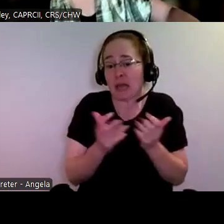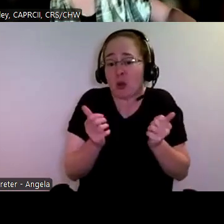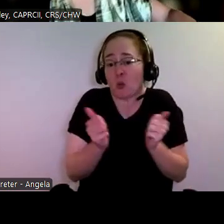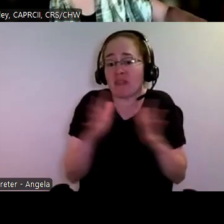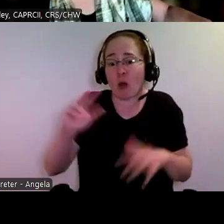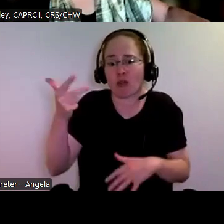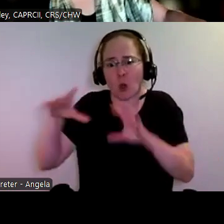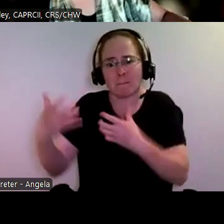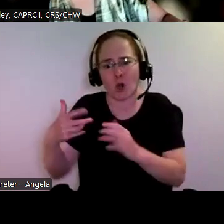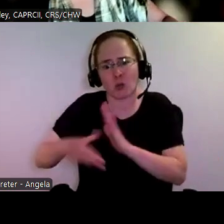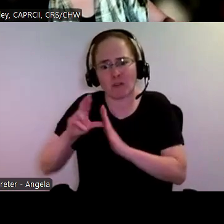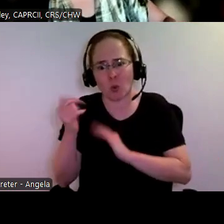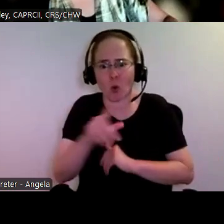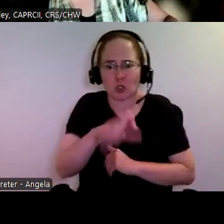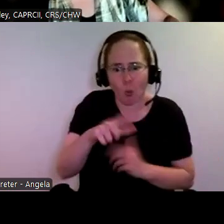third-party review or tool.